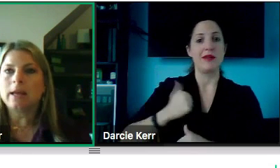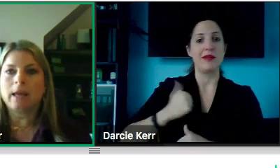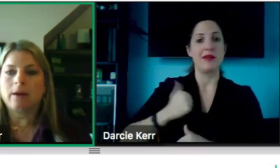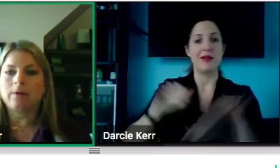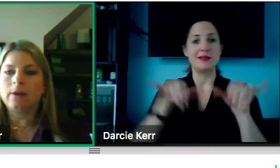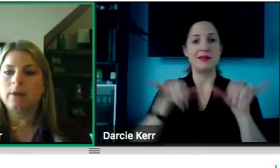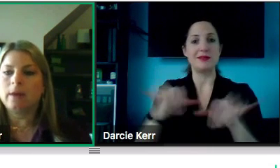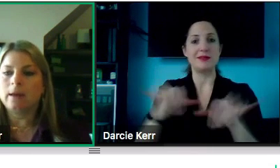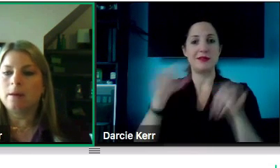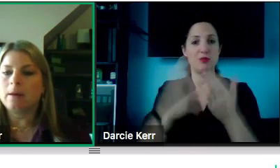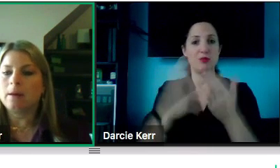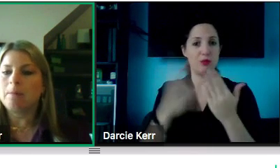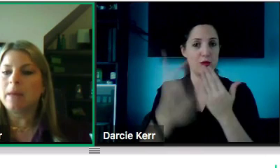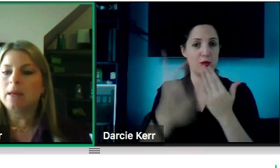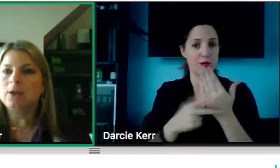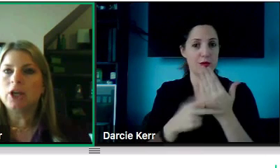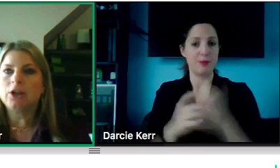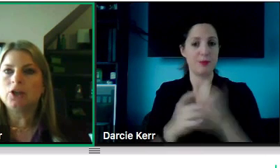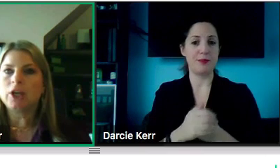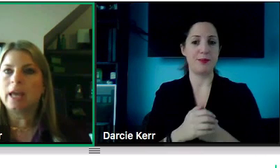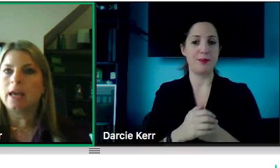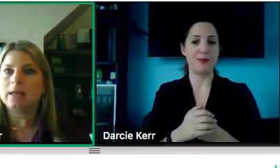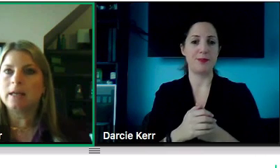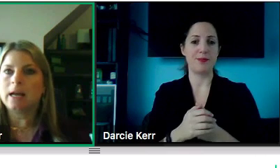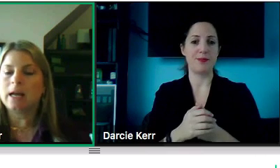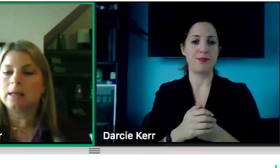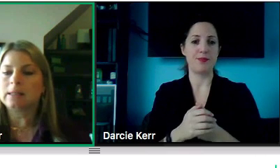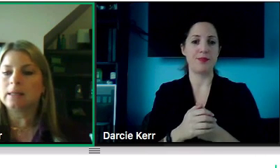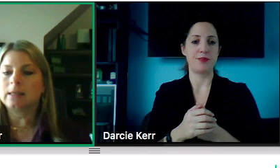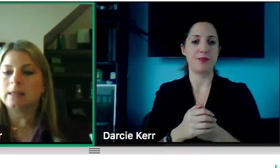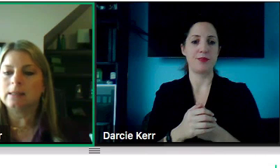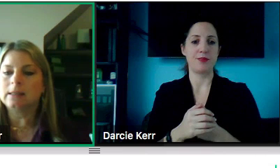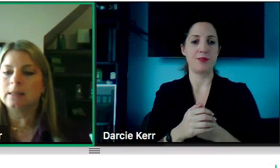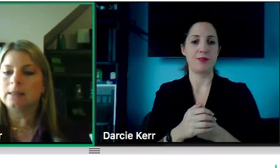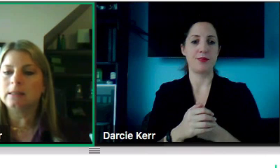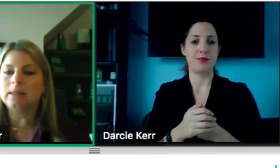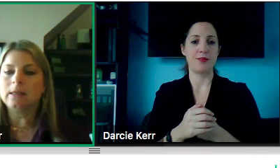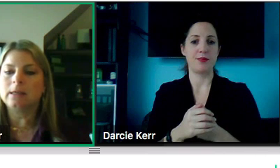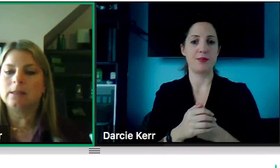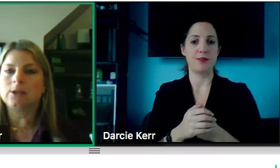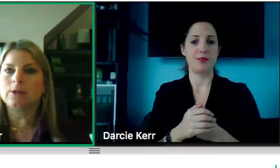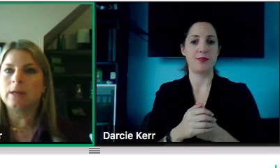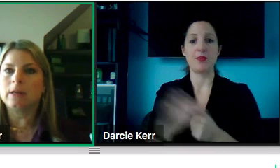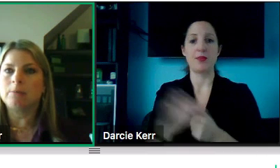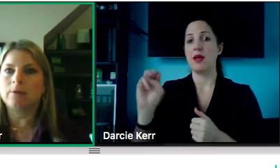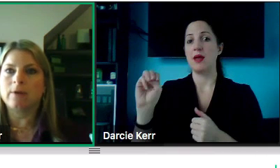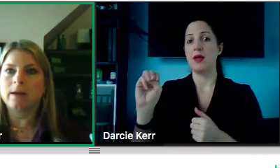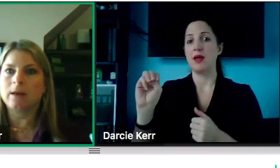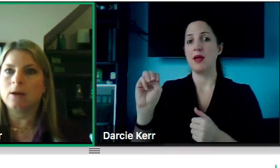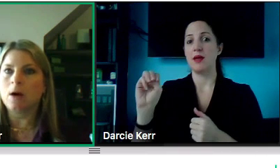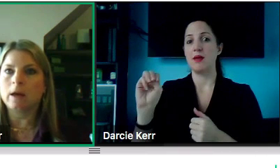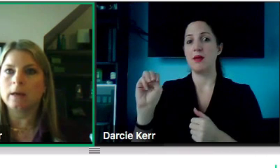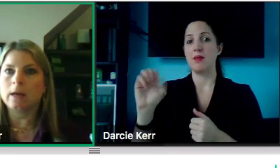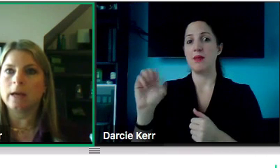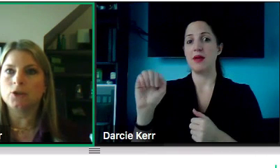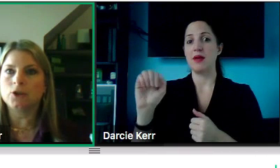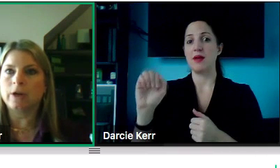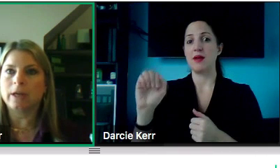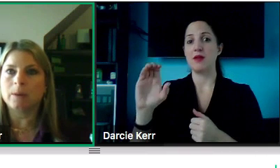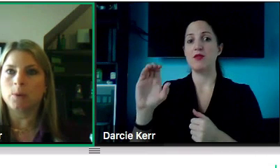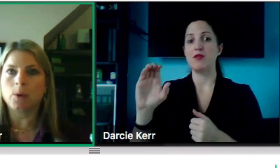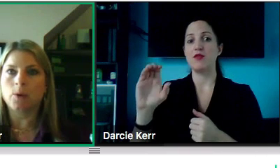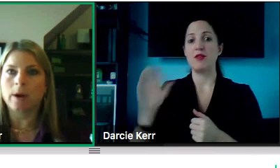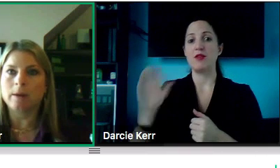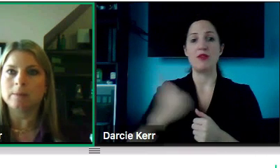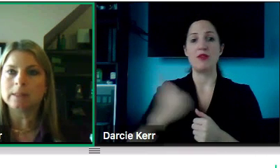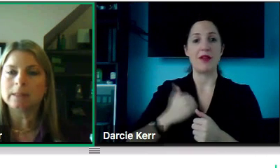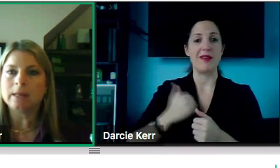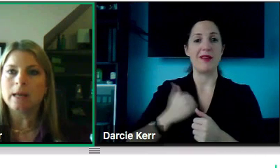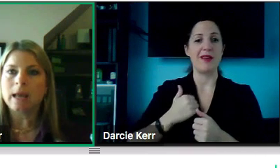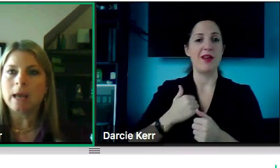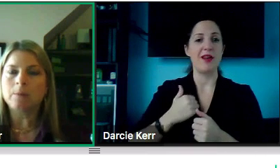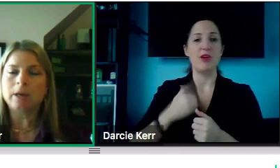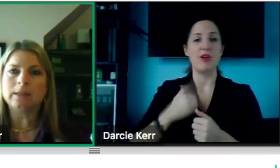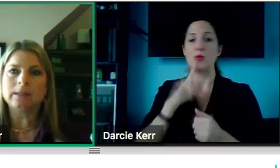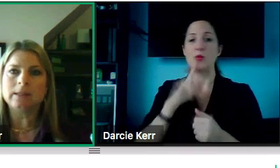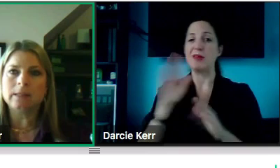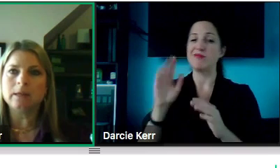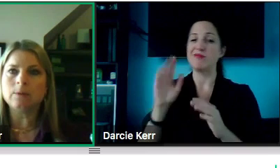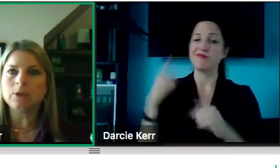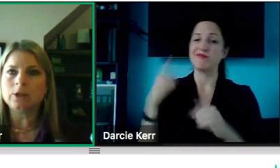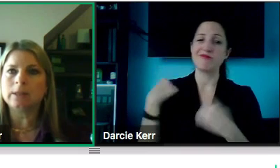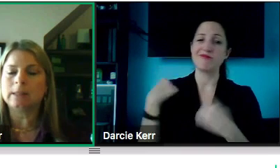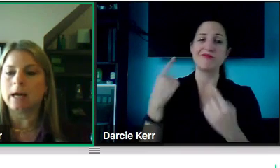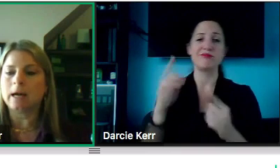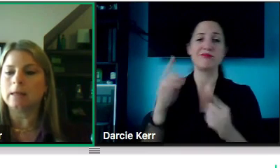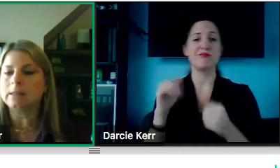Really underlying everything, Make a Change Canada has a consistent history in providing online training programs. And